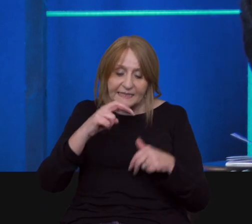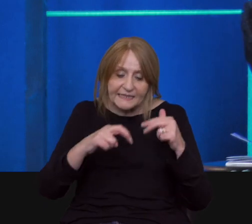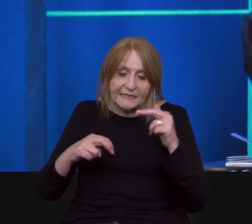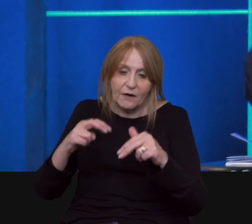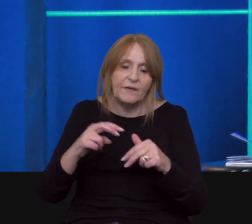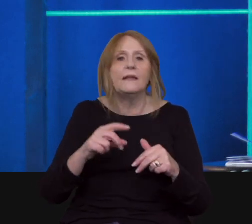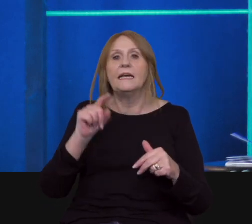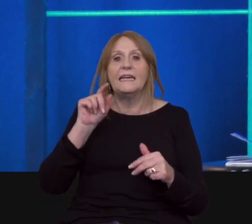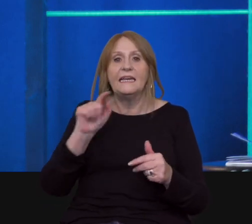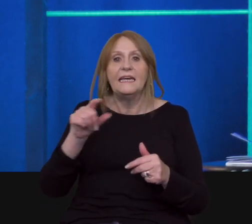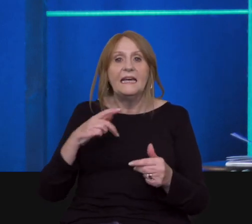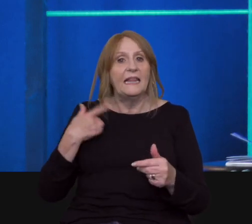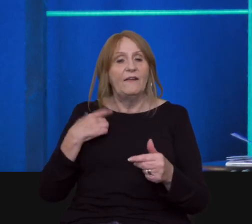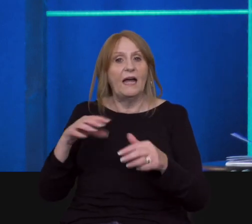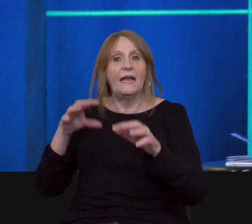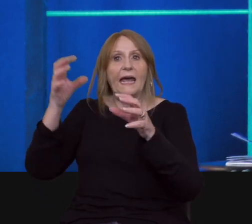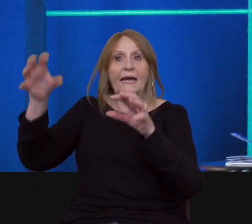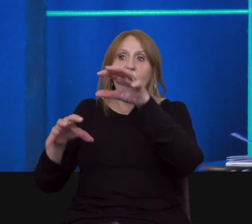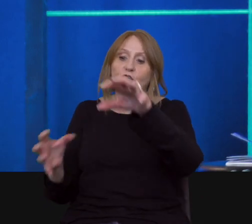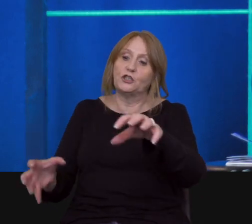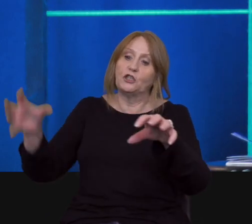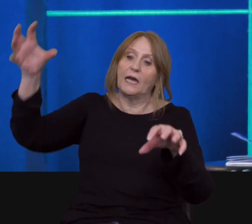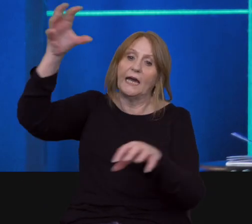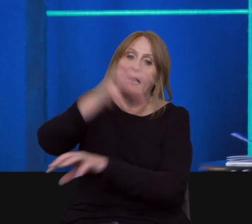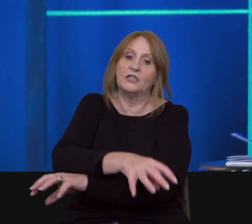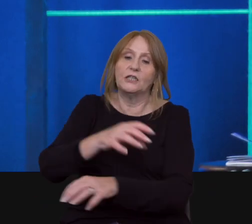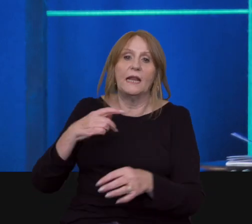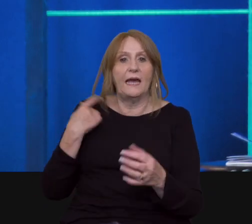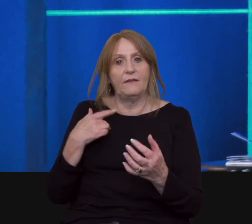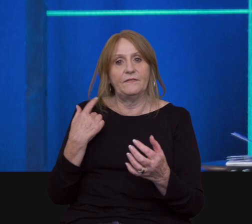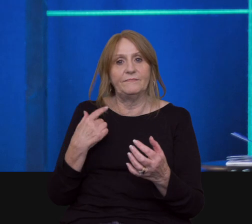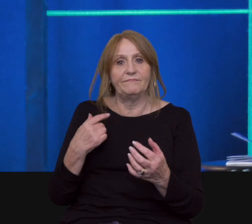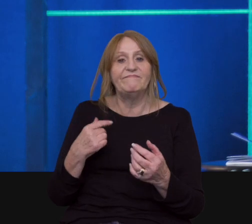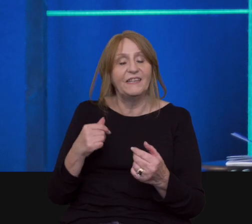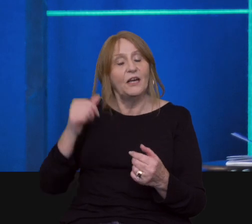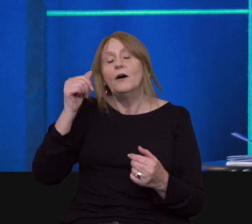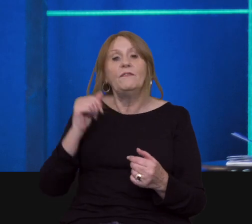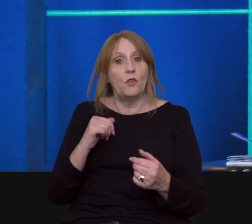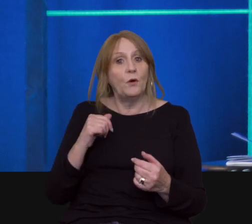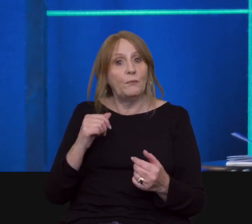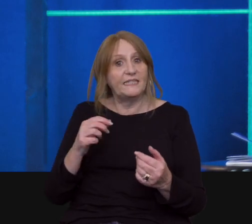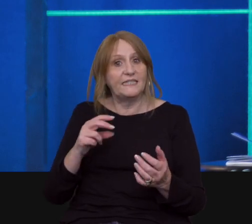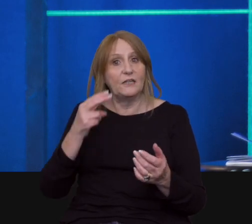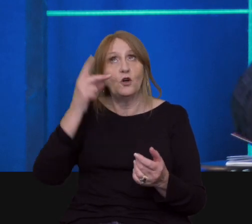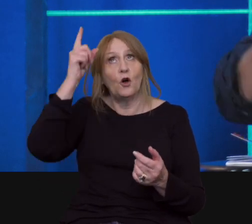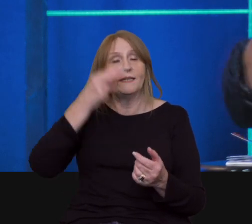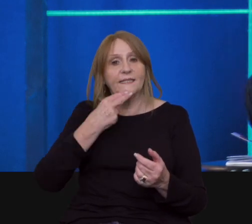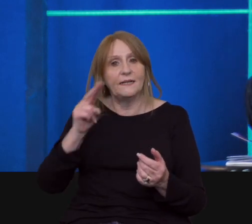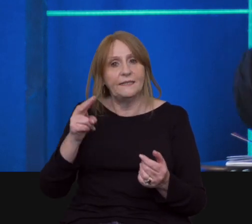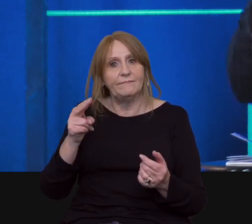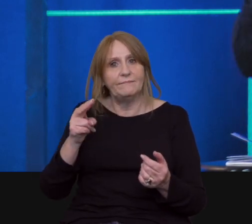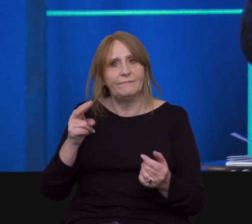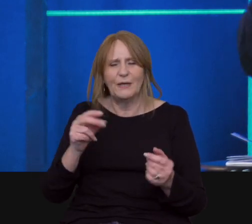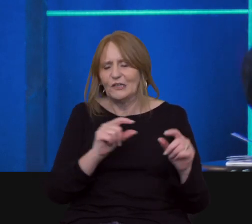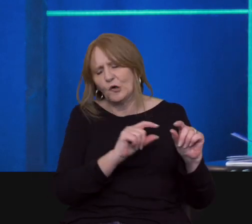that exchanged life. Even though He was the Son of God in flesh incarnate, He consistently and constantly said, "Not my